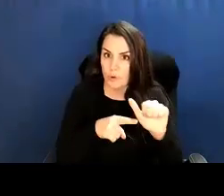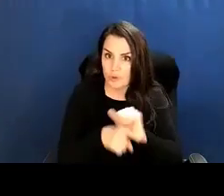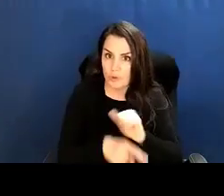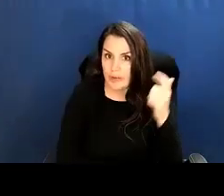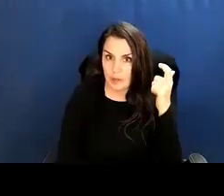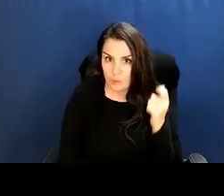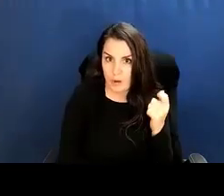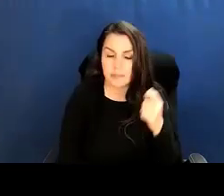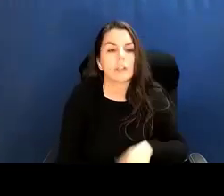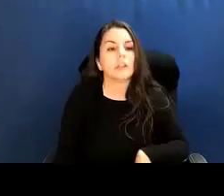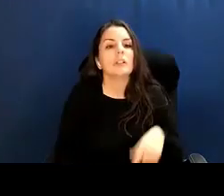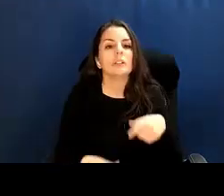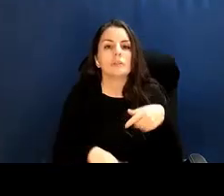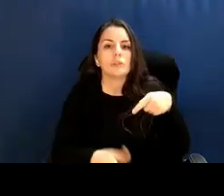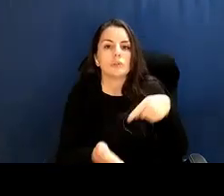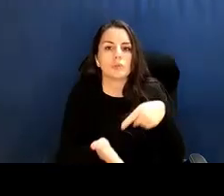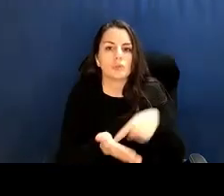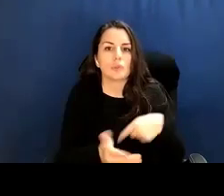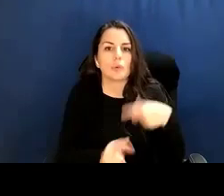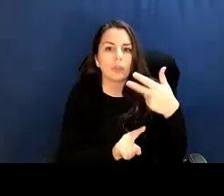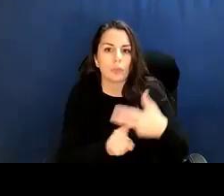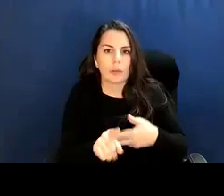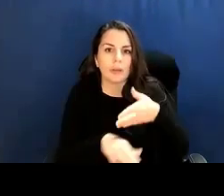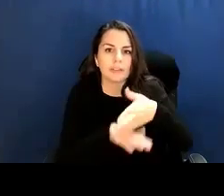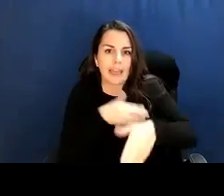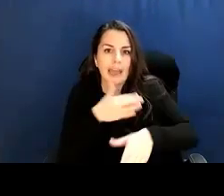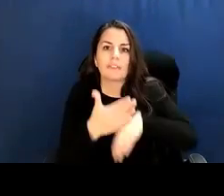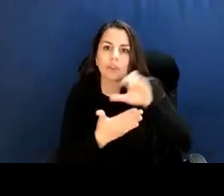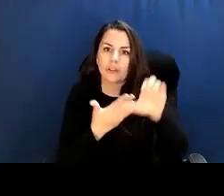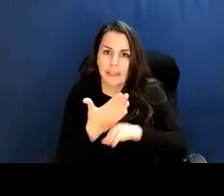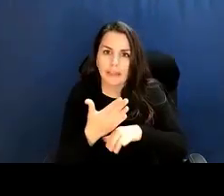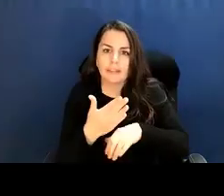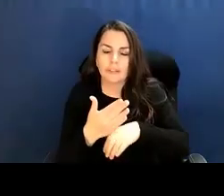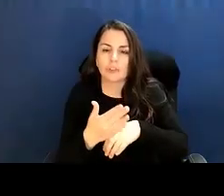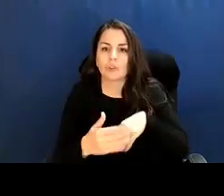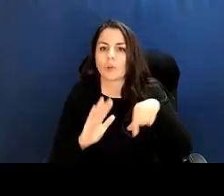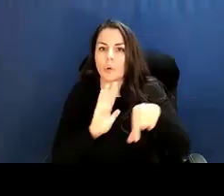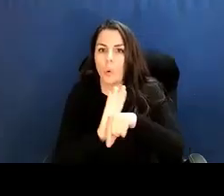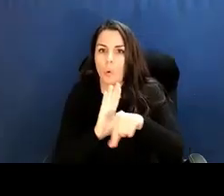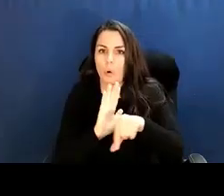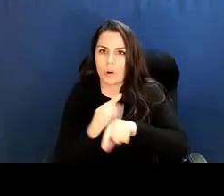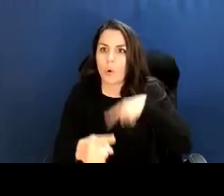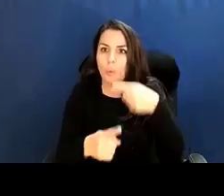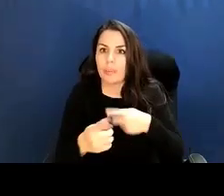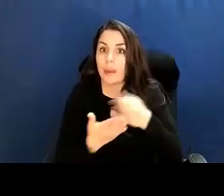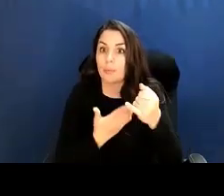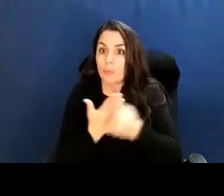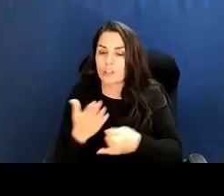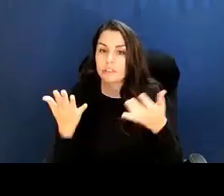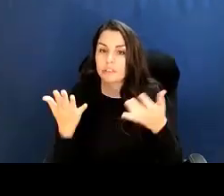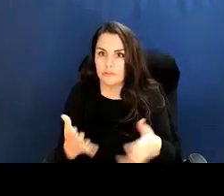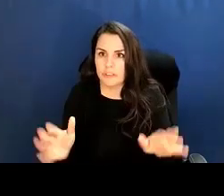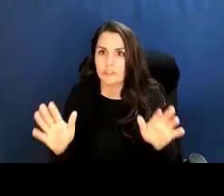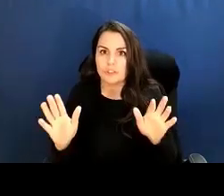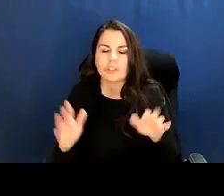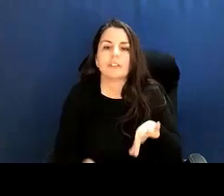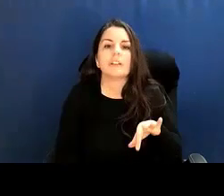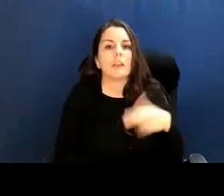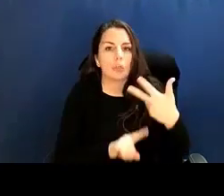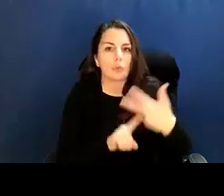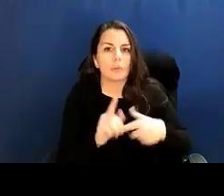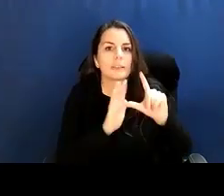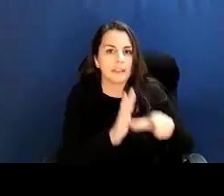the next budget period. So check your terms and conditions or the IC website if